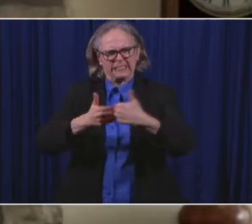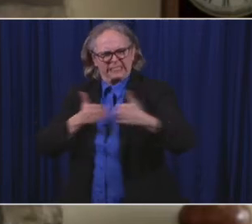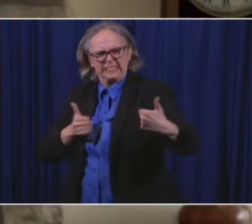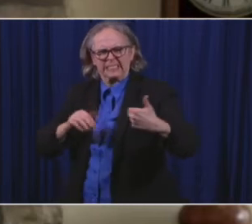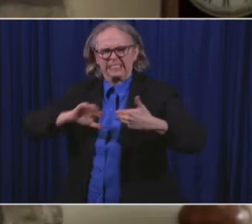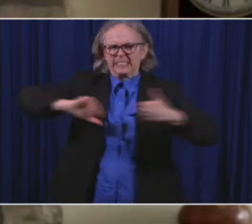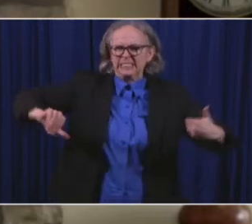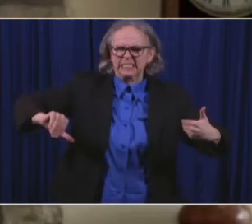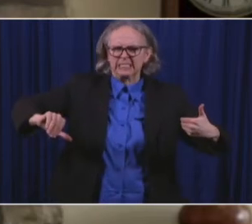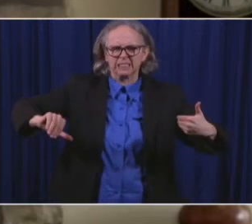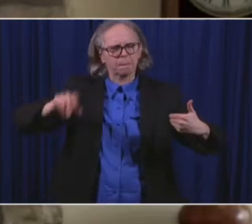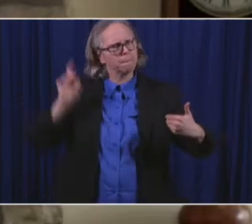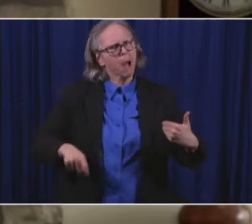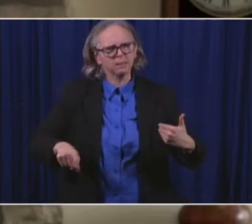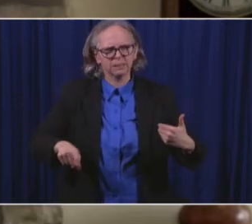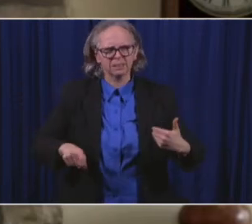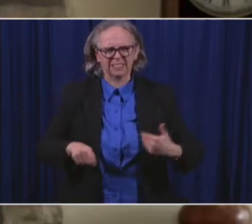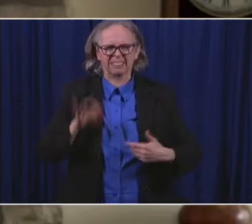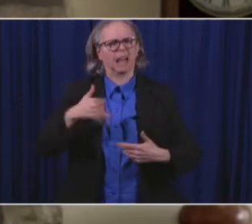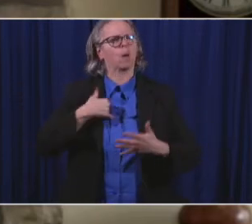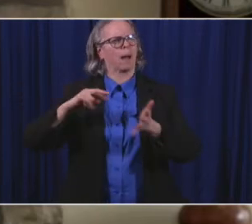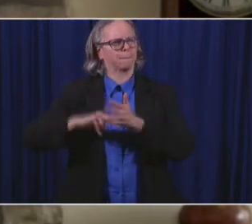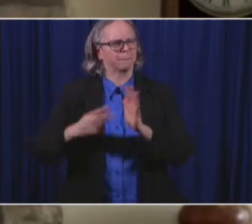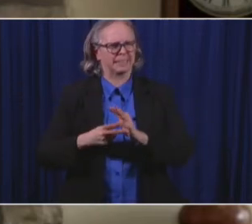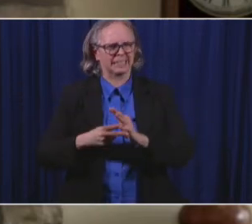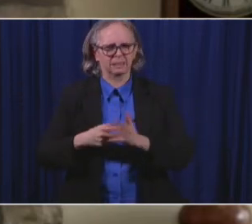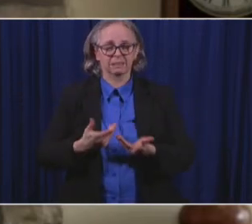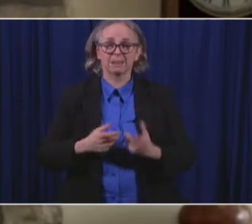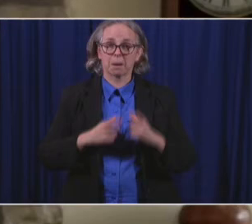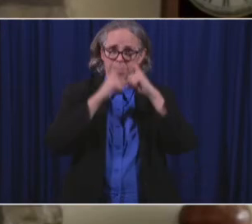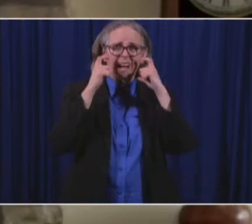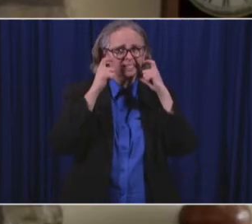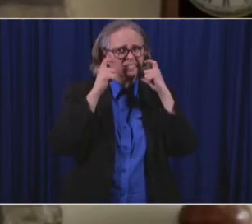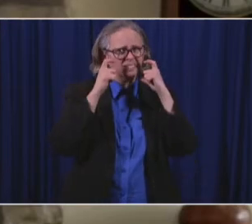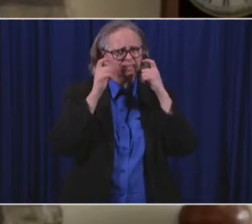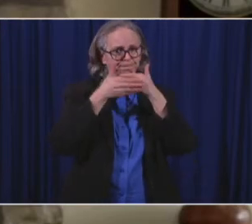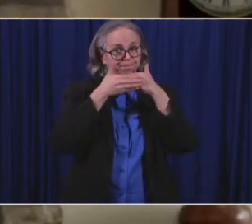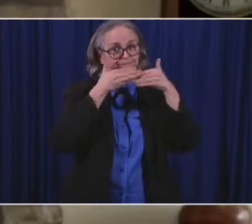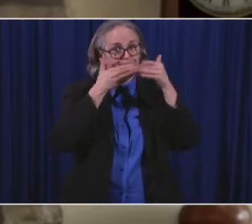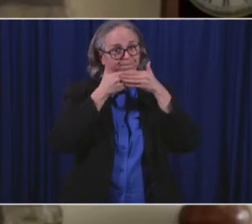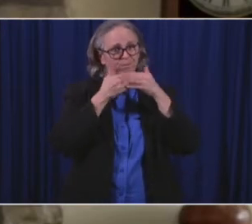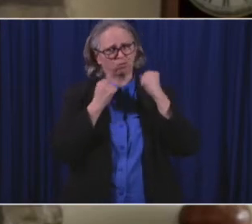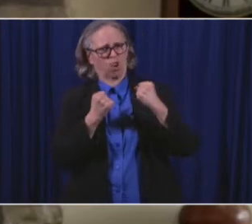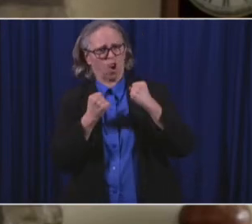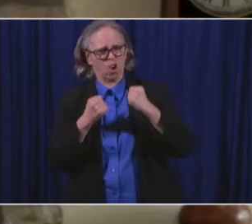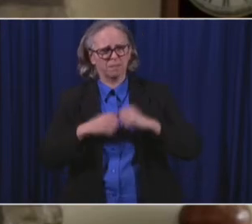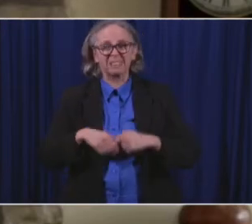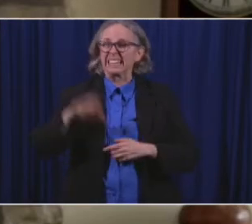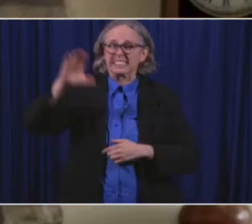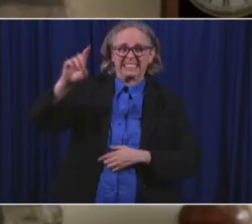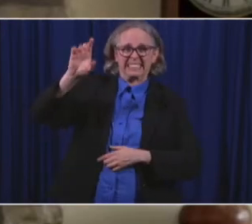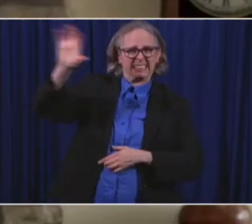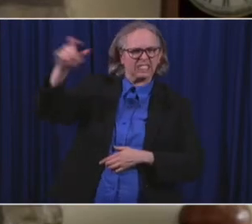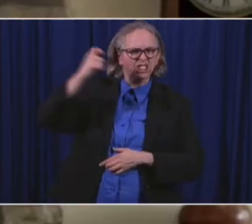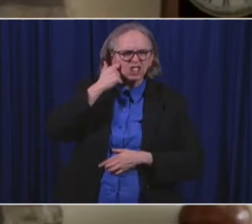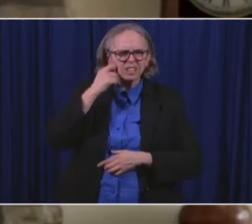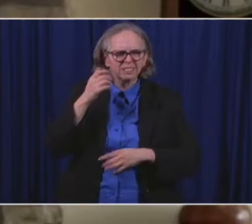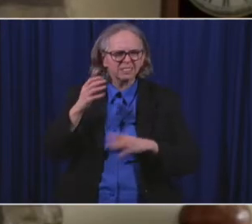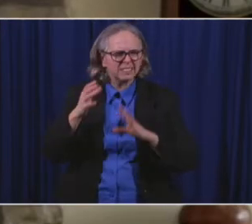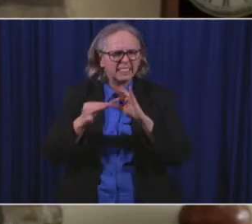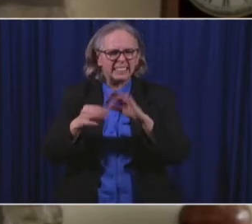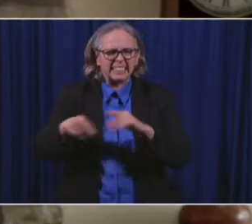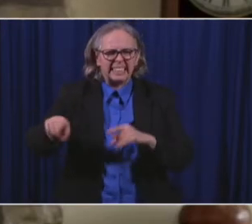for the spread. So masking at all times. If you look at what the CDC just said, if you're in the house with somebody else, you're inside with somebody